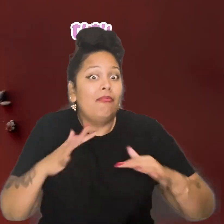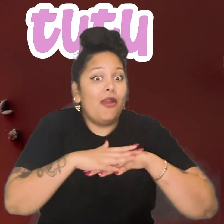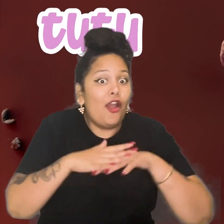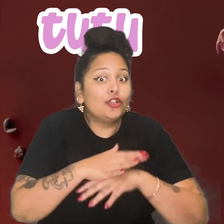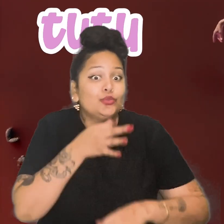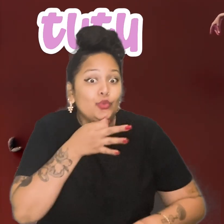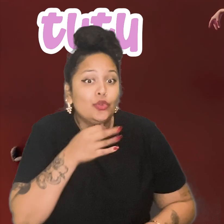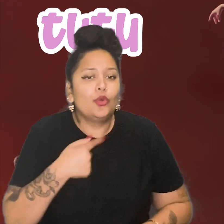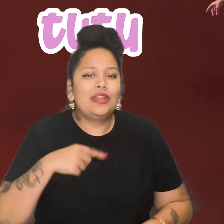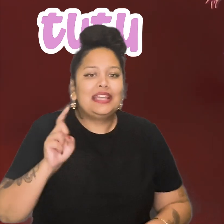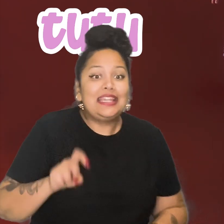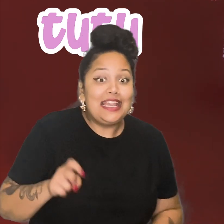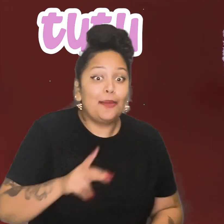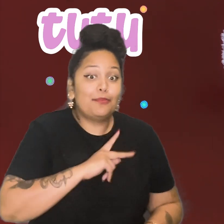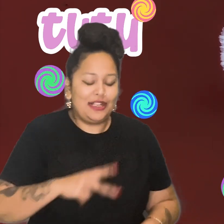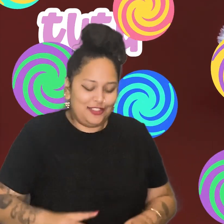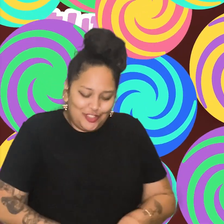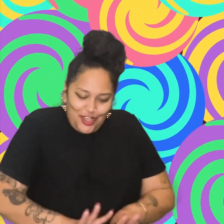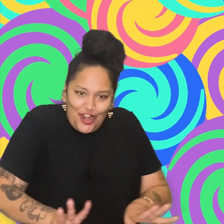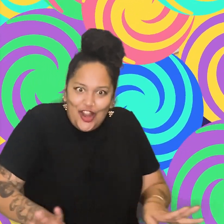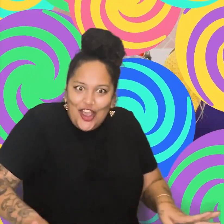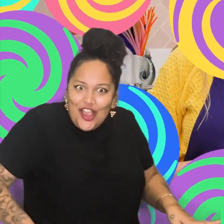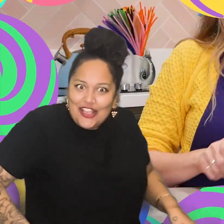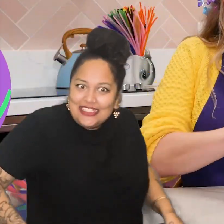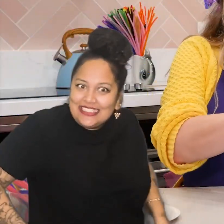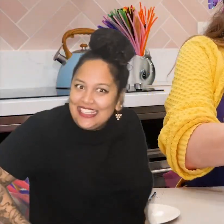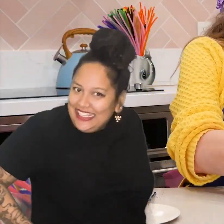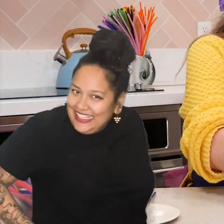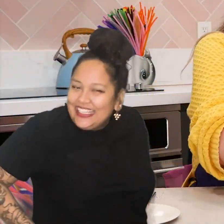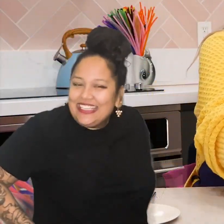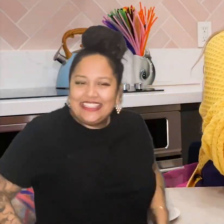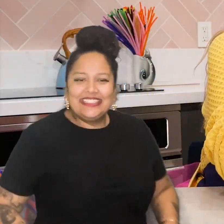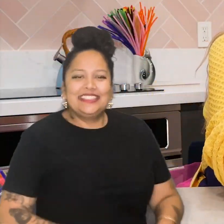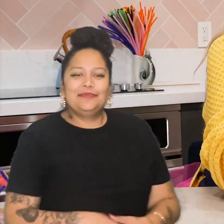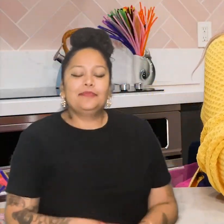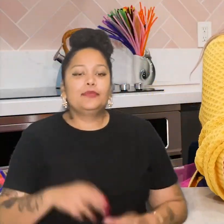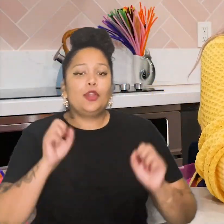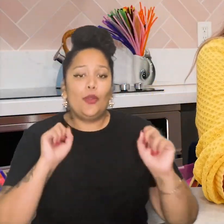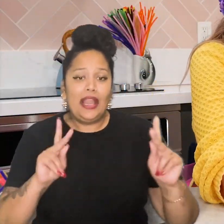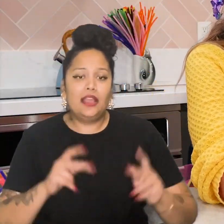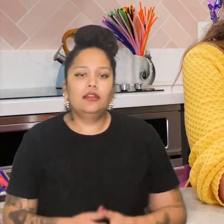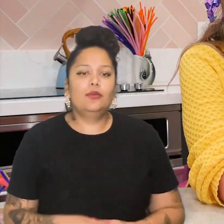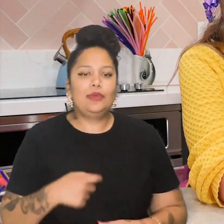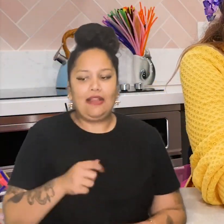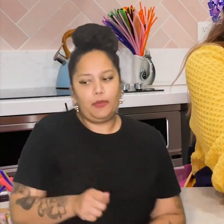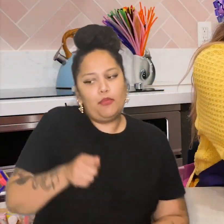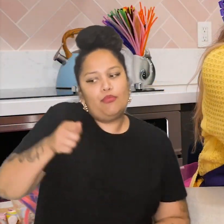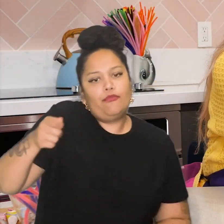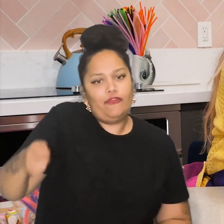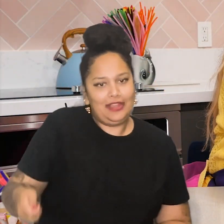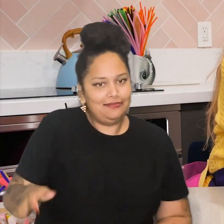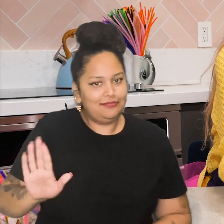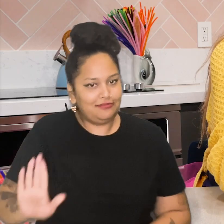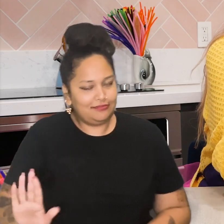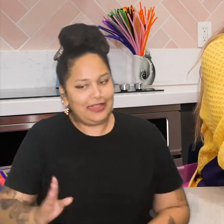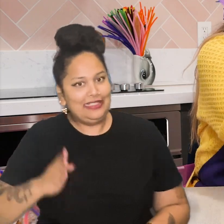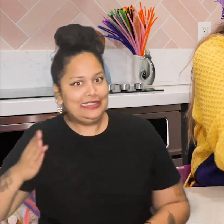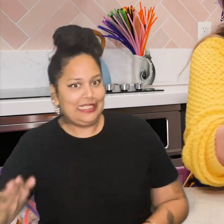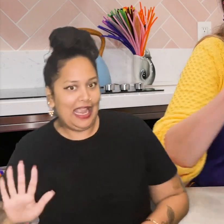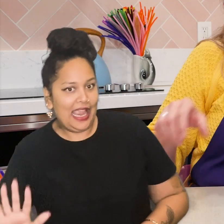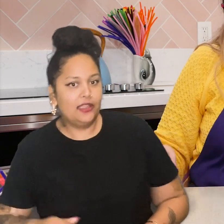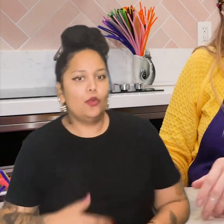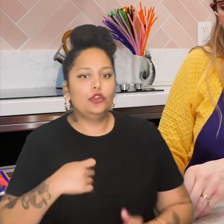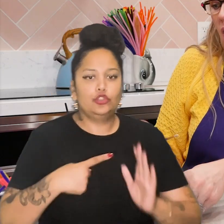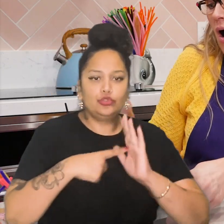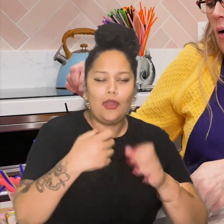princess tutu. Okay, so I'm gonna move this over to the side and I will show you how to make